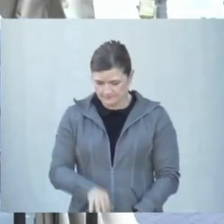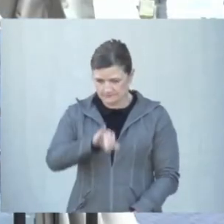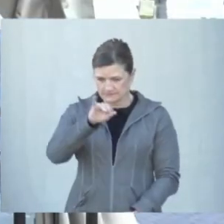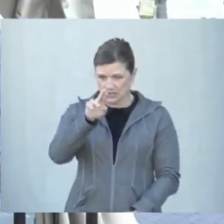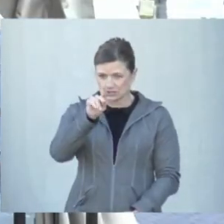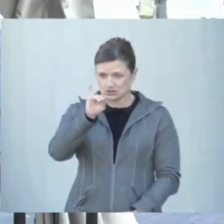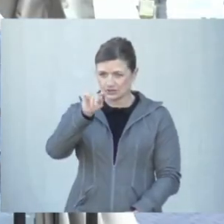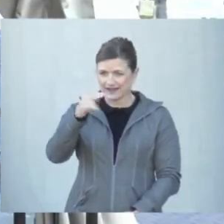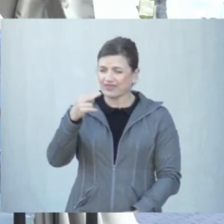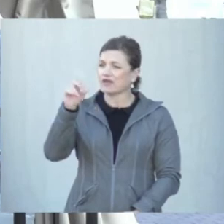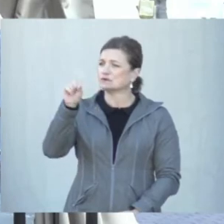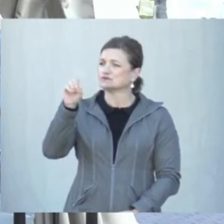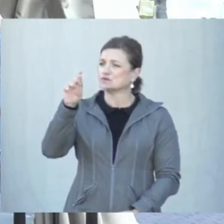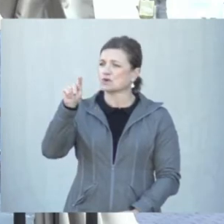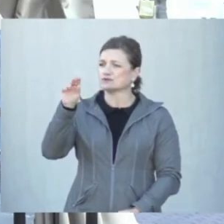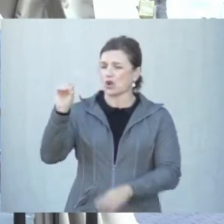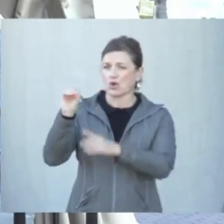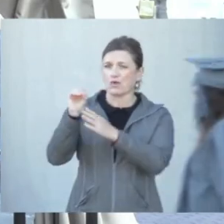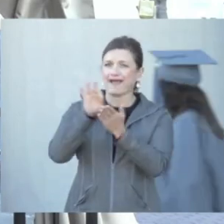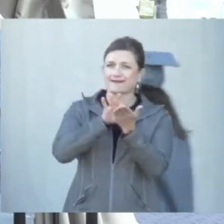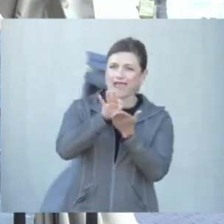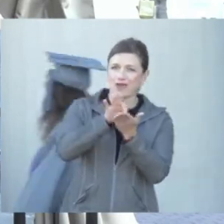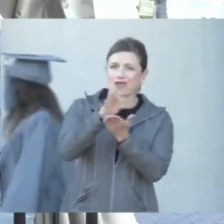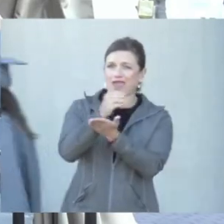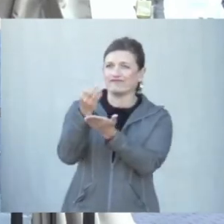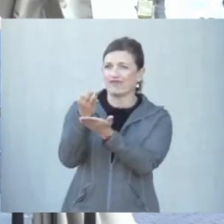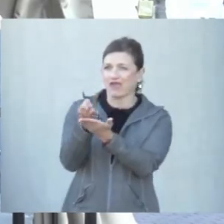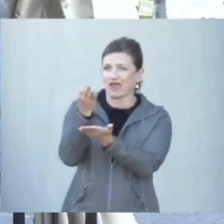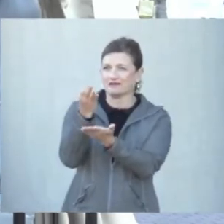Judith Sorto, Accounting and Finance.